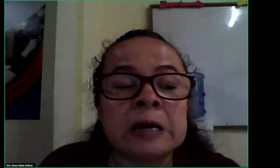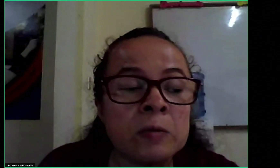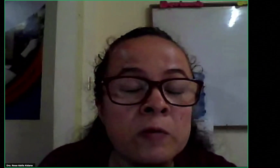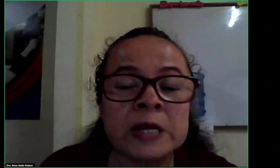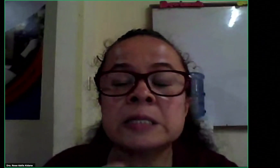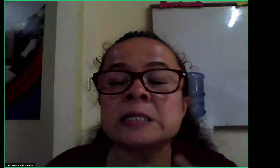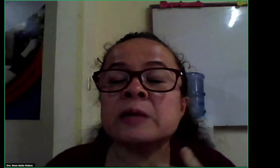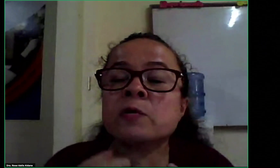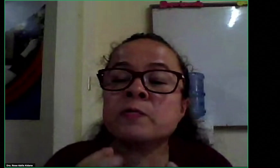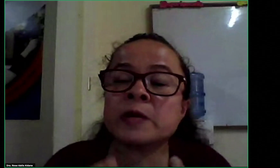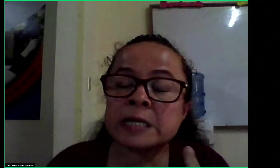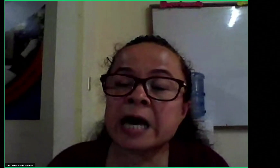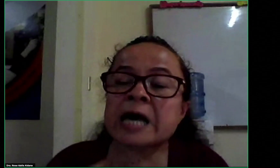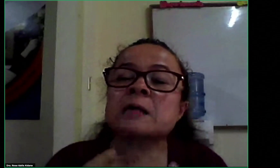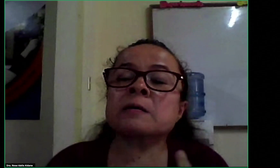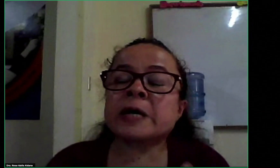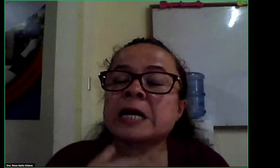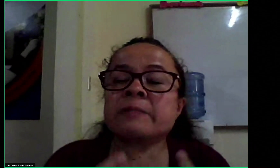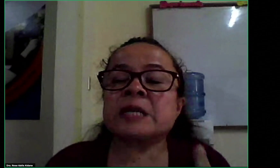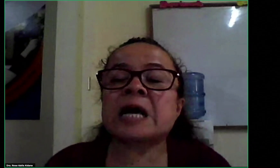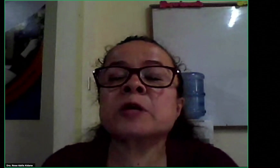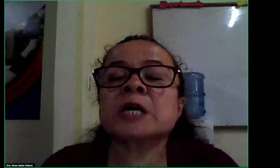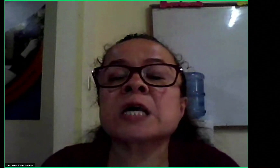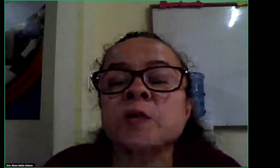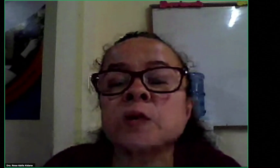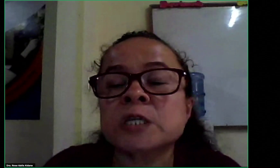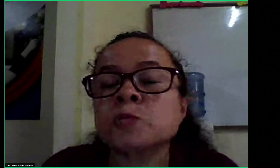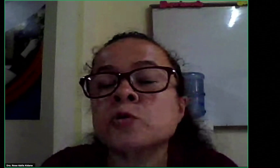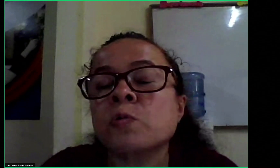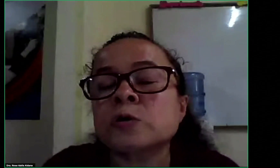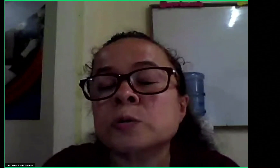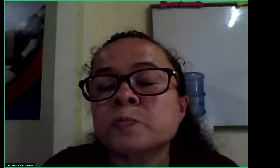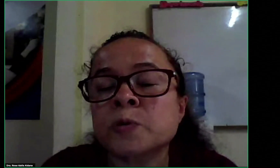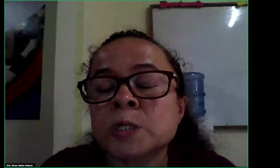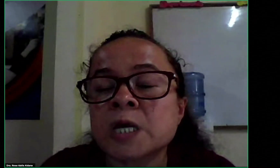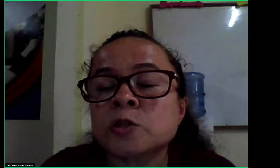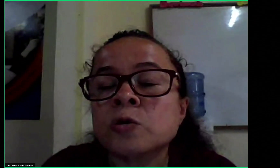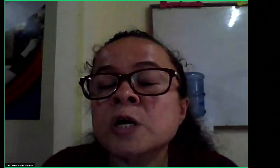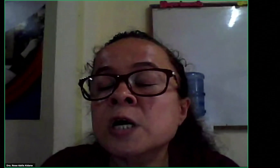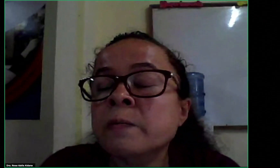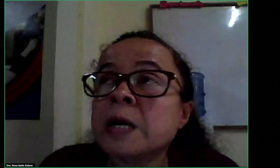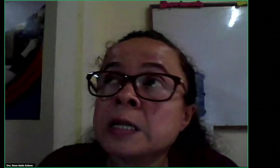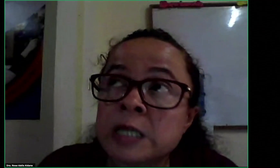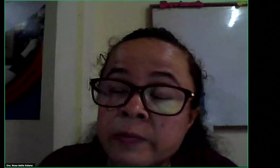innovation, 7.1%, in terms of mobility,